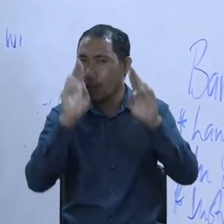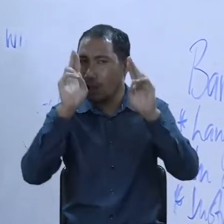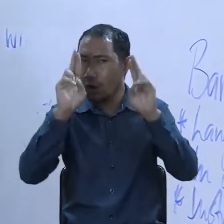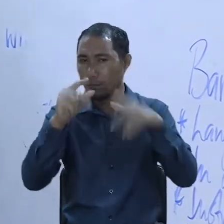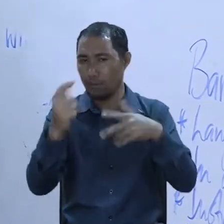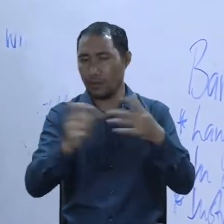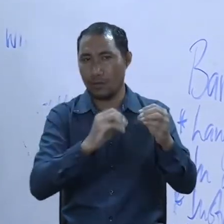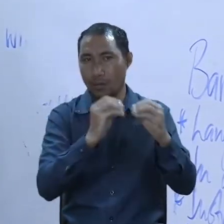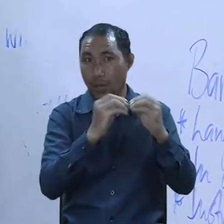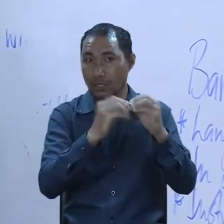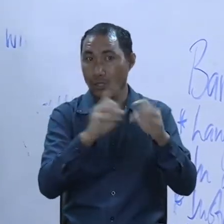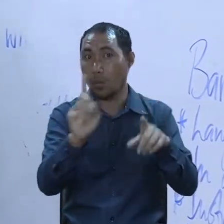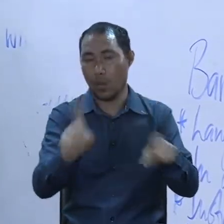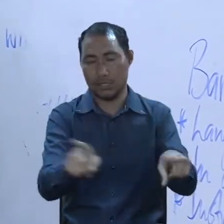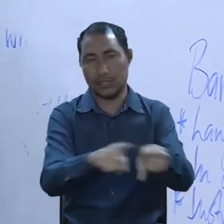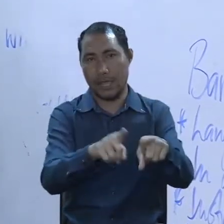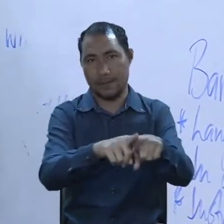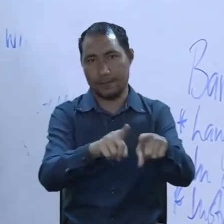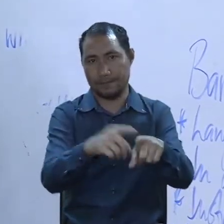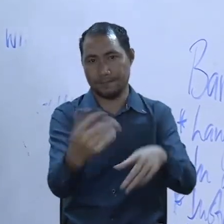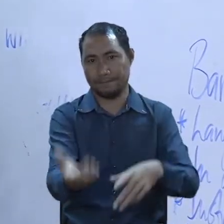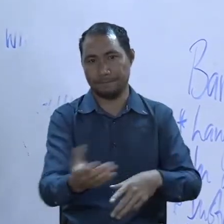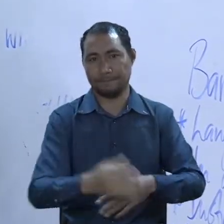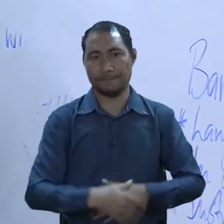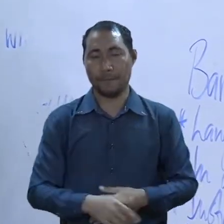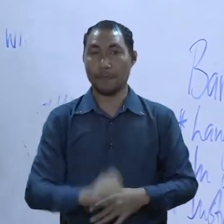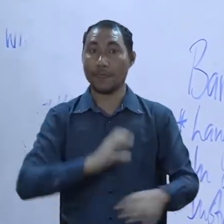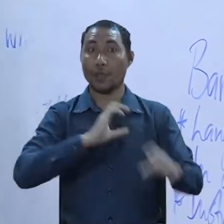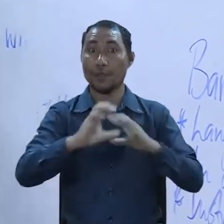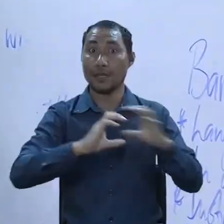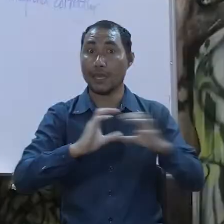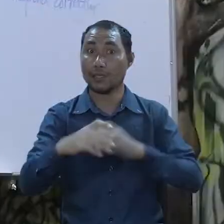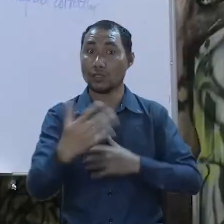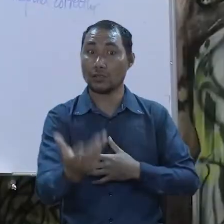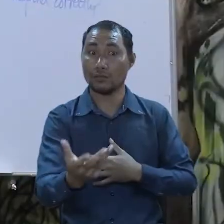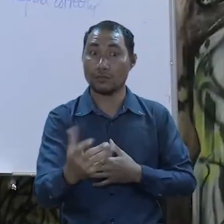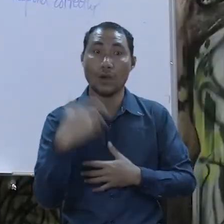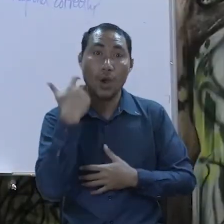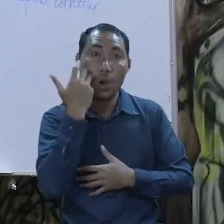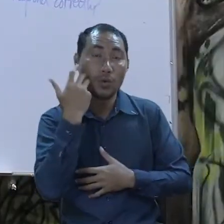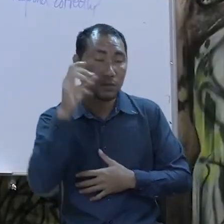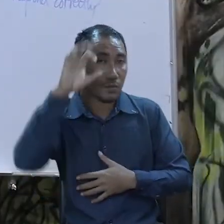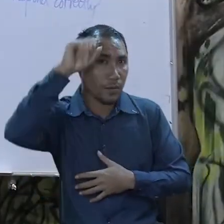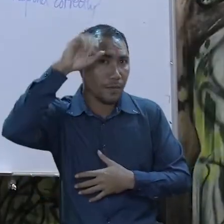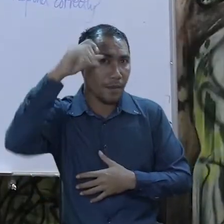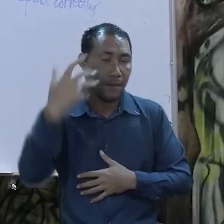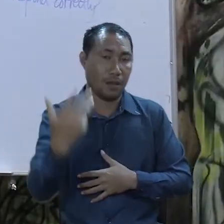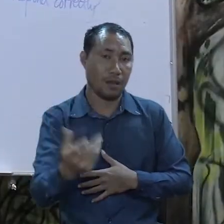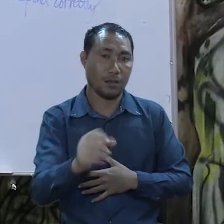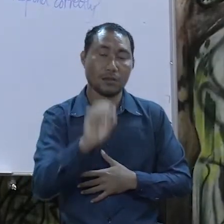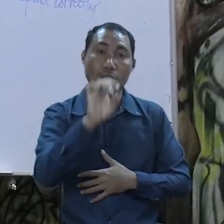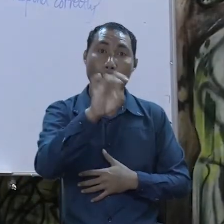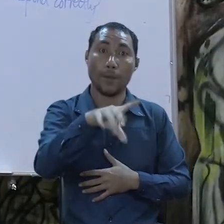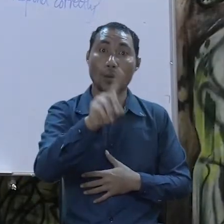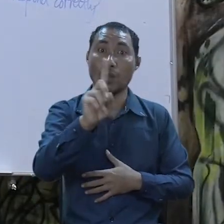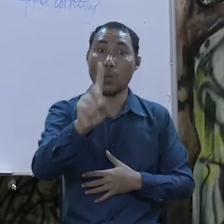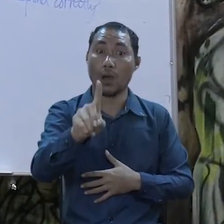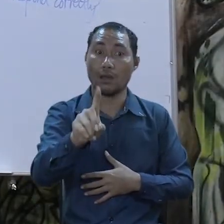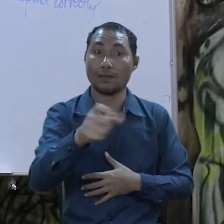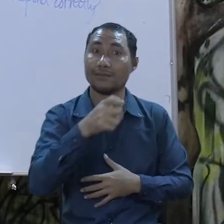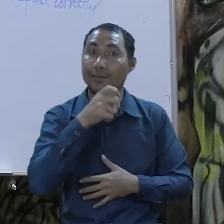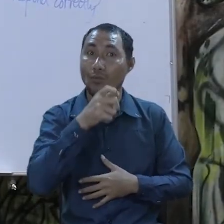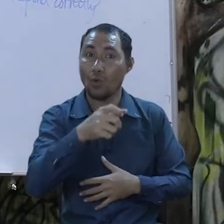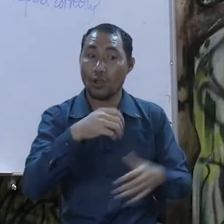down, and hopefully that our brainstorms are the same. Communication, always remember